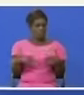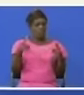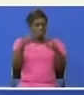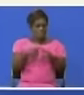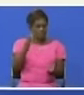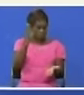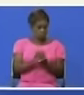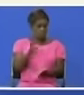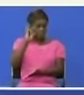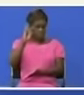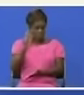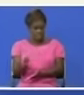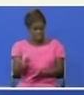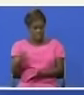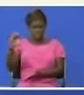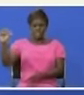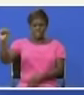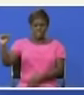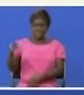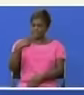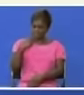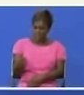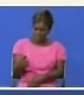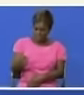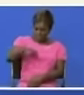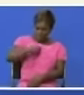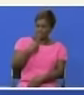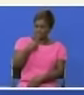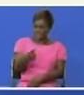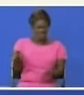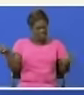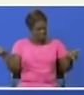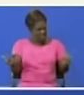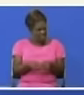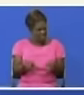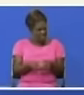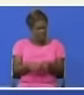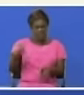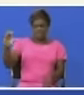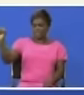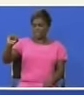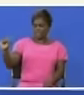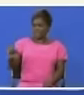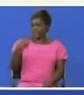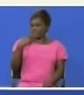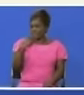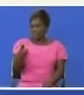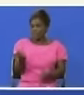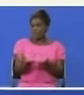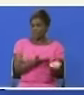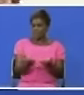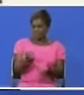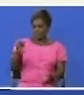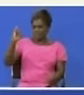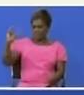think if you see what the CS is saying and what we are saying, we are speaking about the same thing. The CS is addressing the business